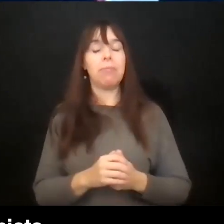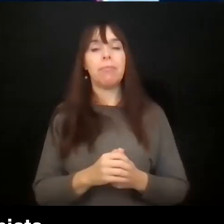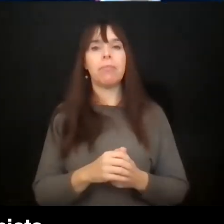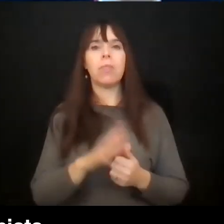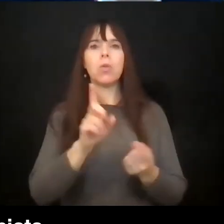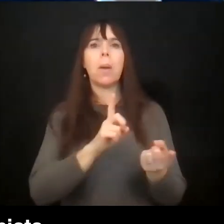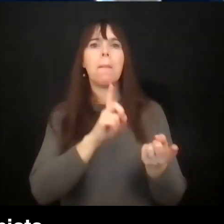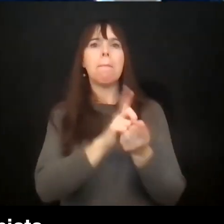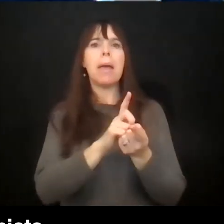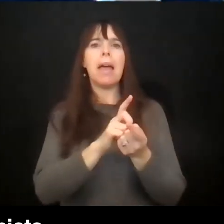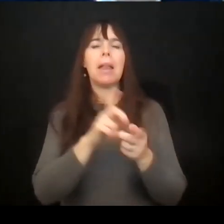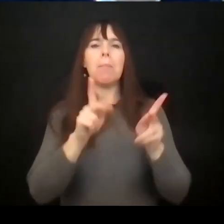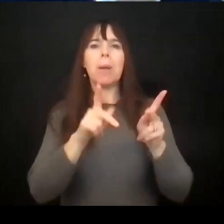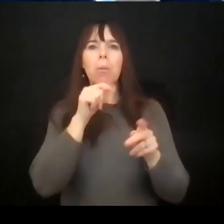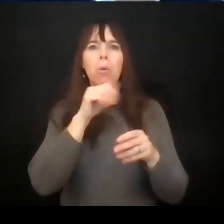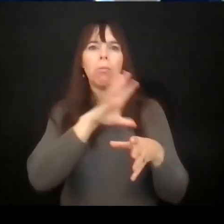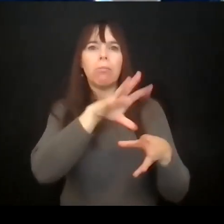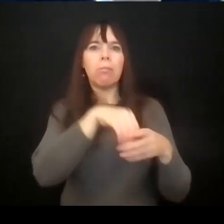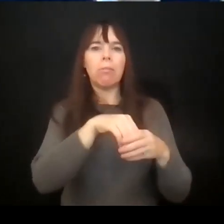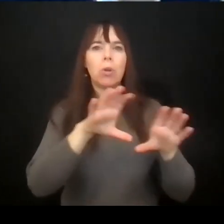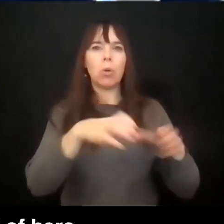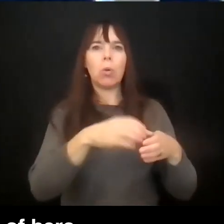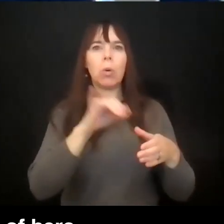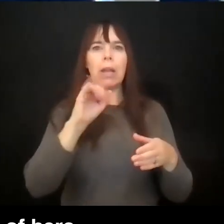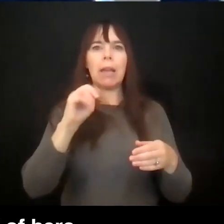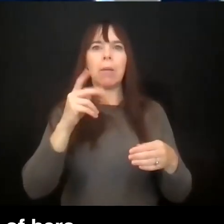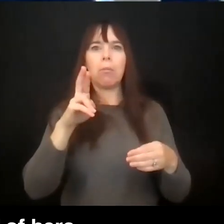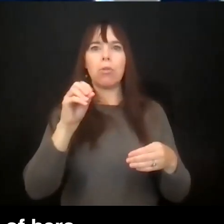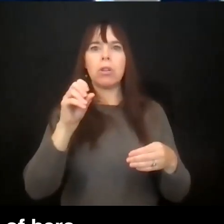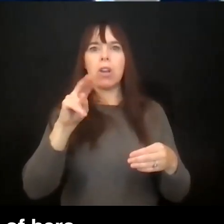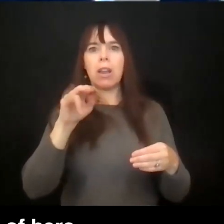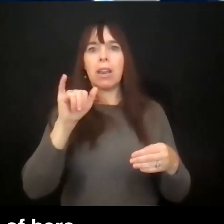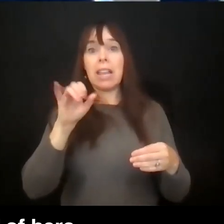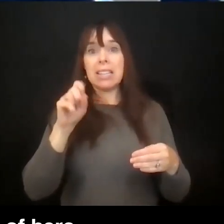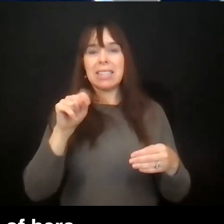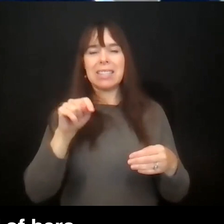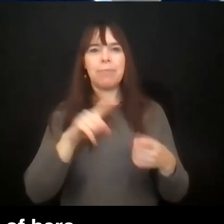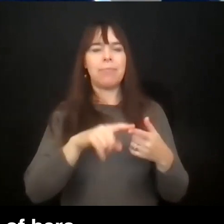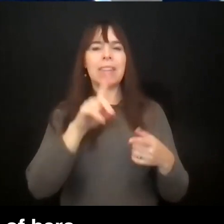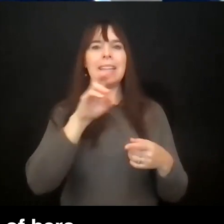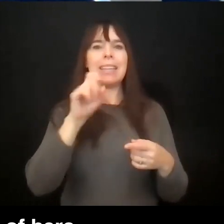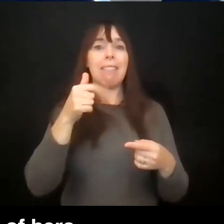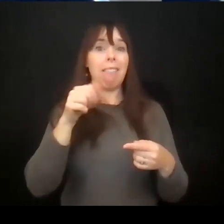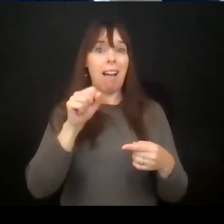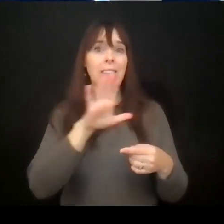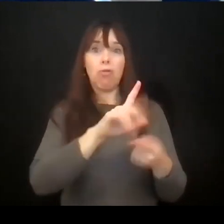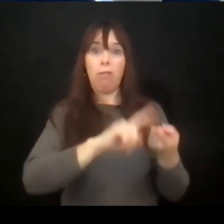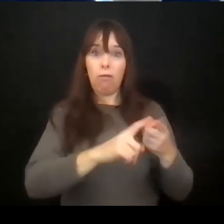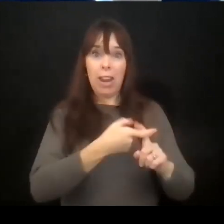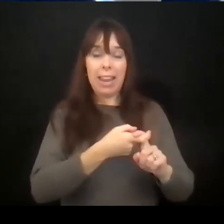the Impressionists. Edgar Degas was a friend of hers.